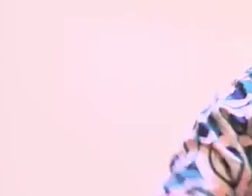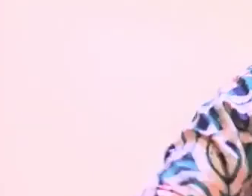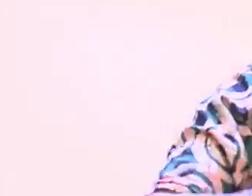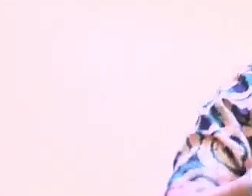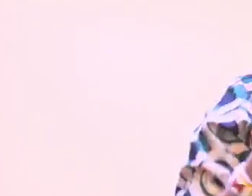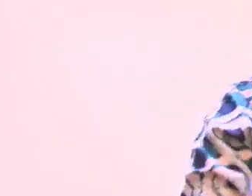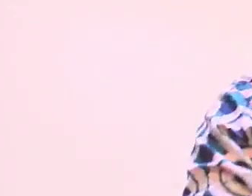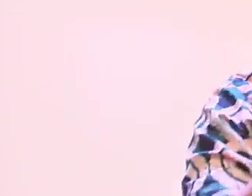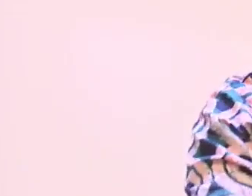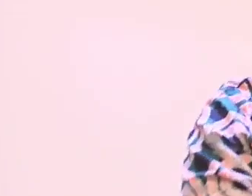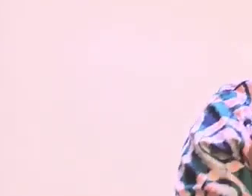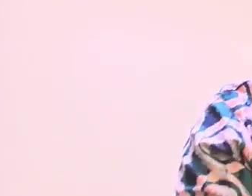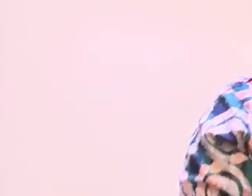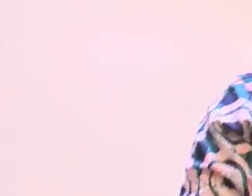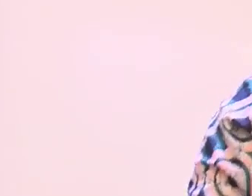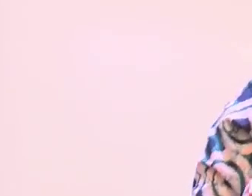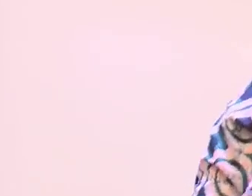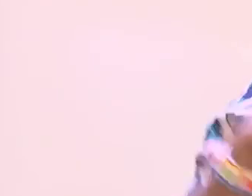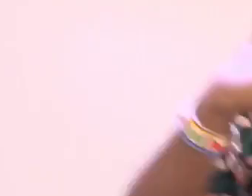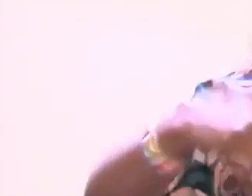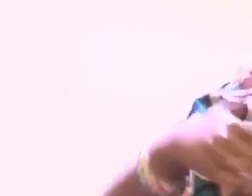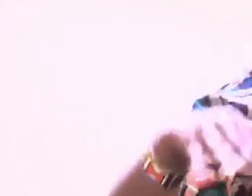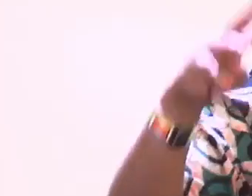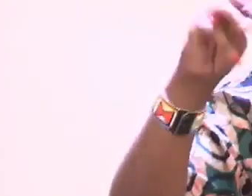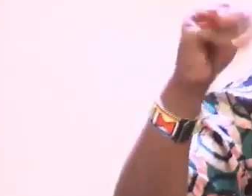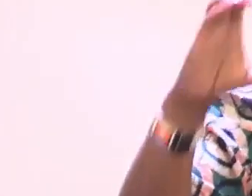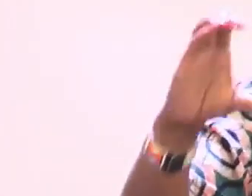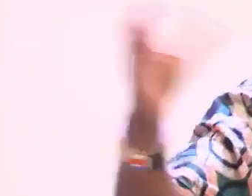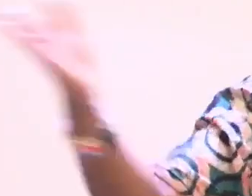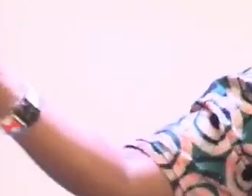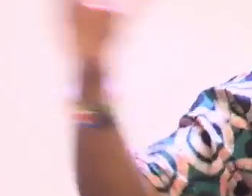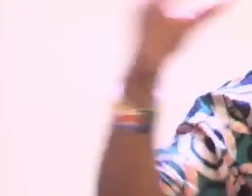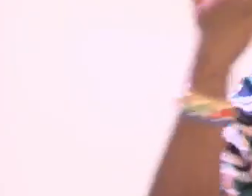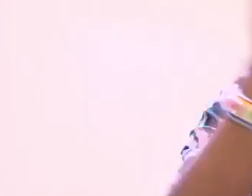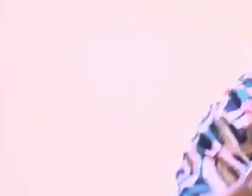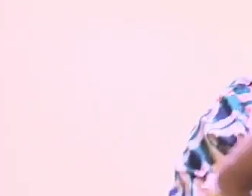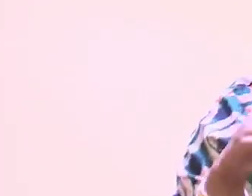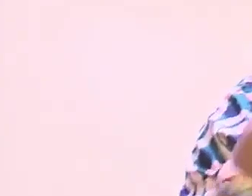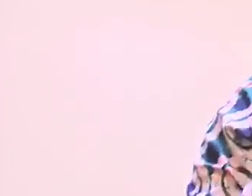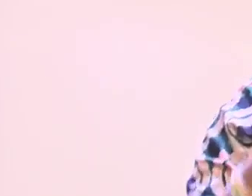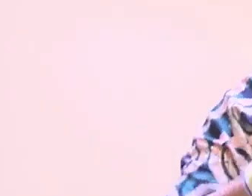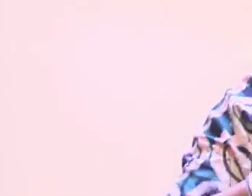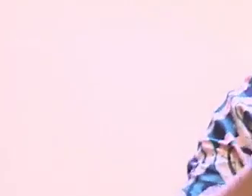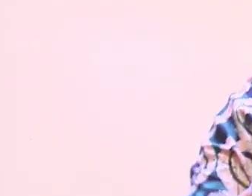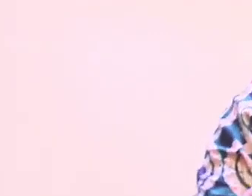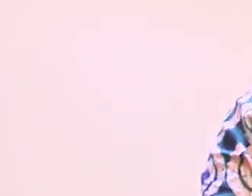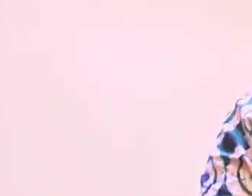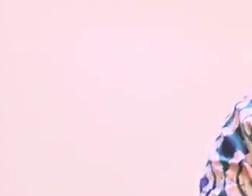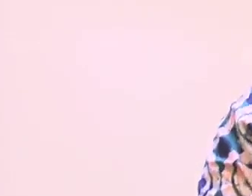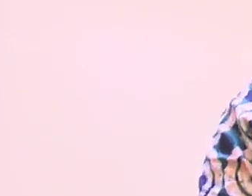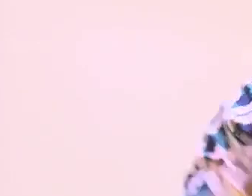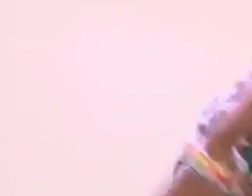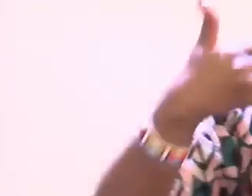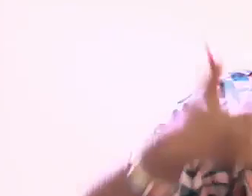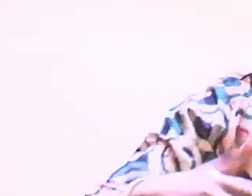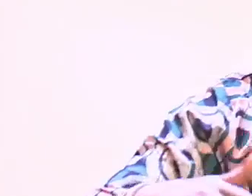the support of Google, supporting us also in the panel. MC, thank you. Thank